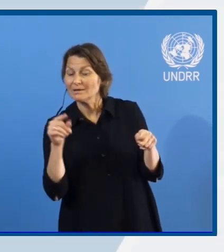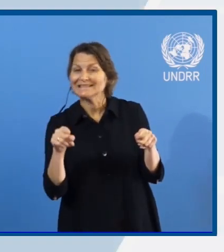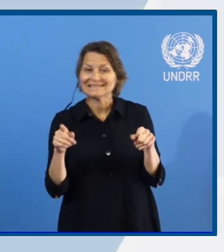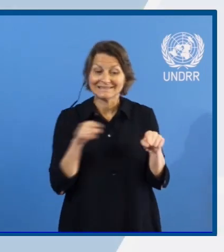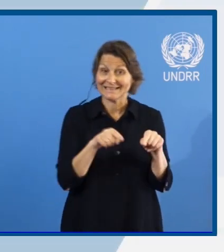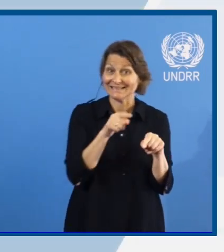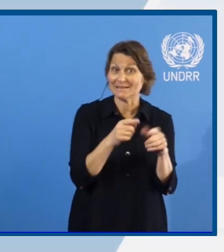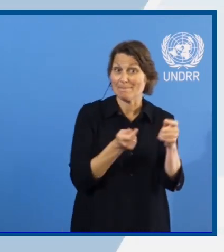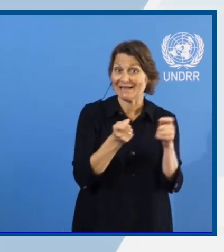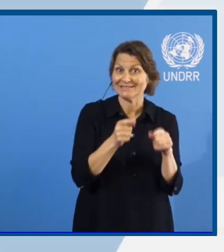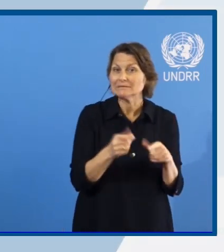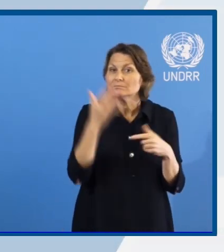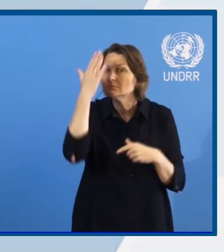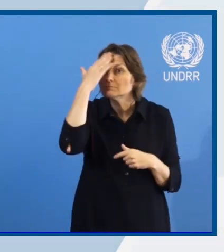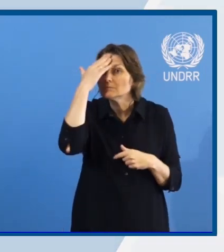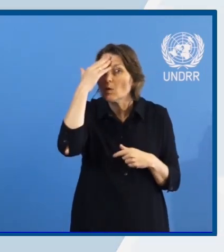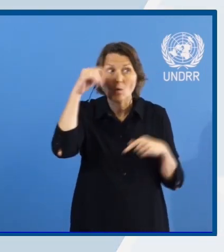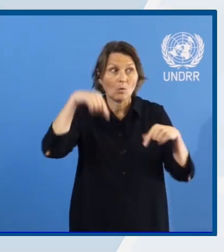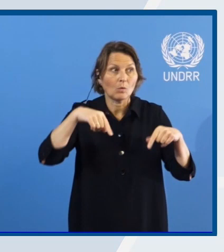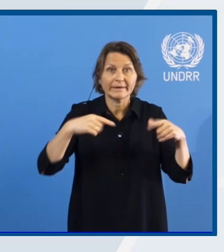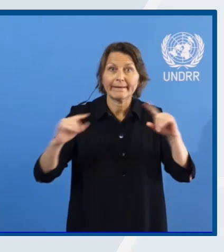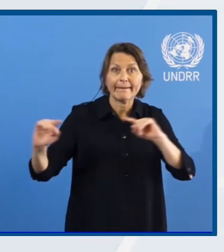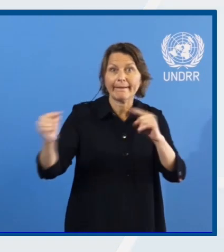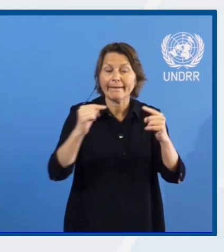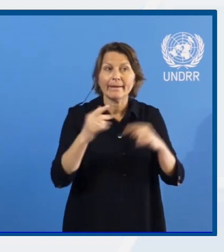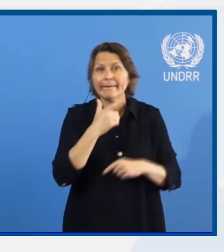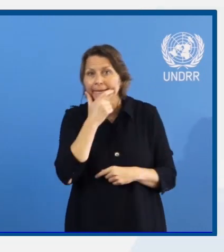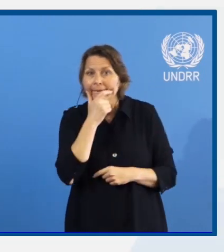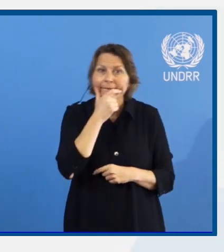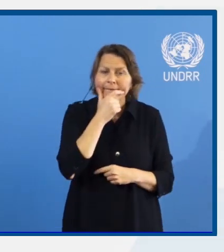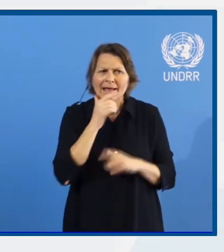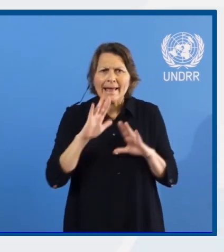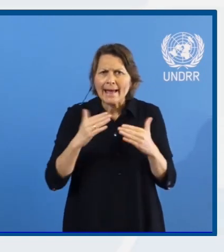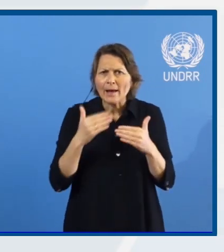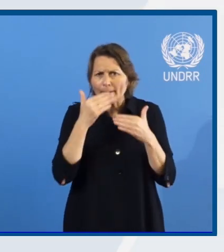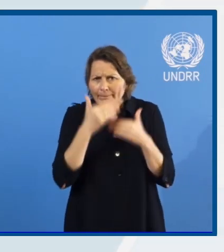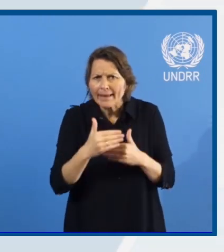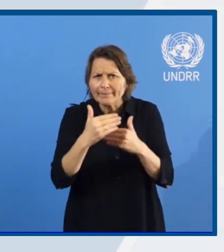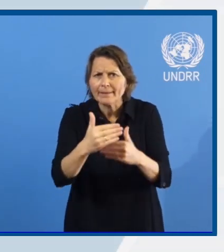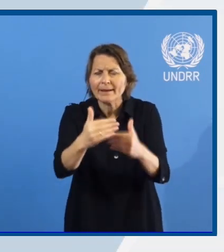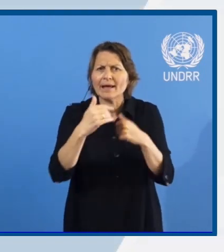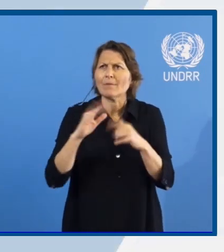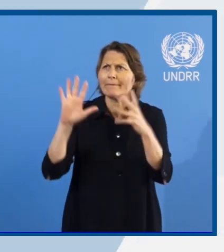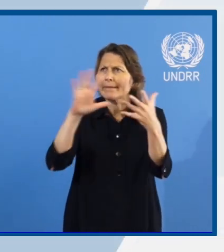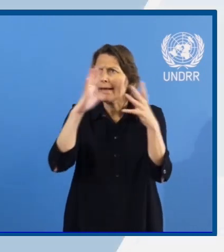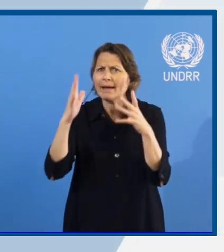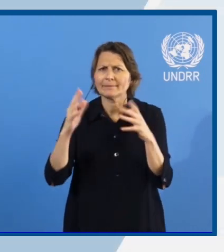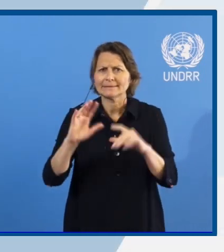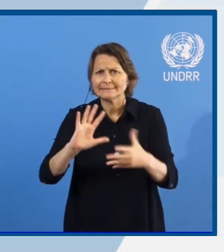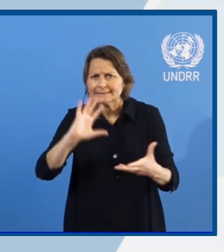about all this discussion and theoretical and planning process of climate and disaster